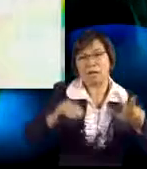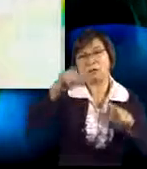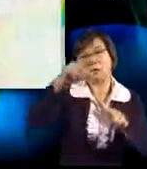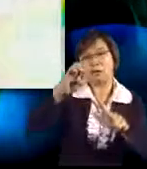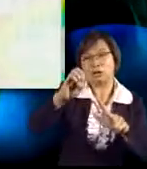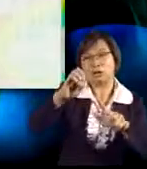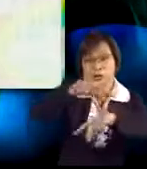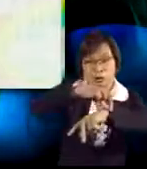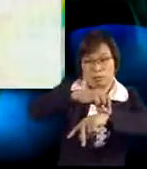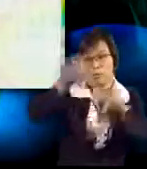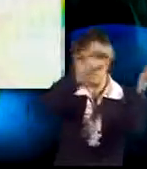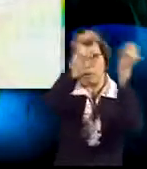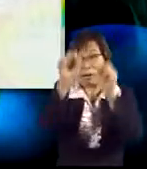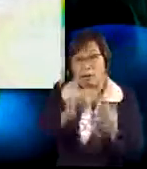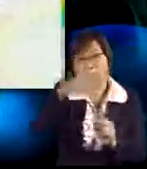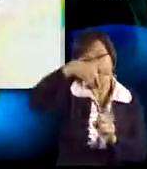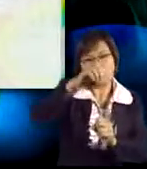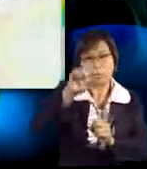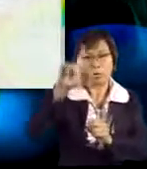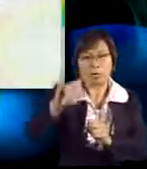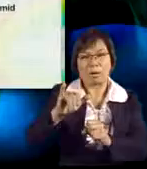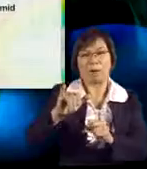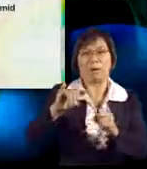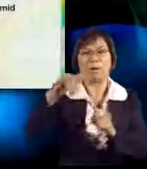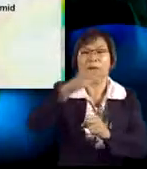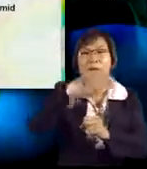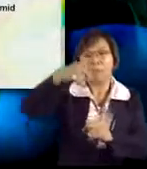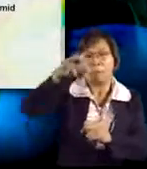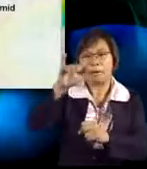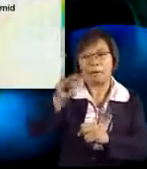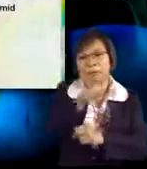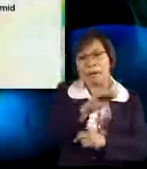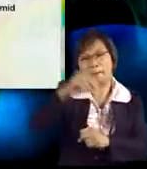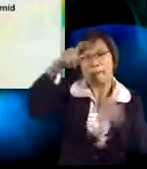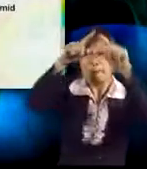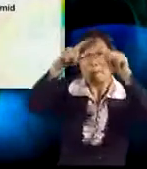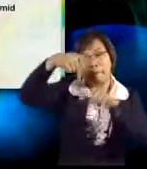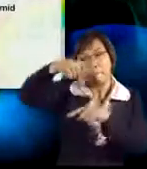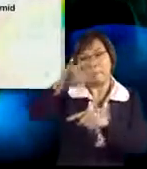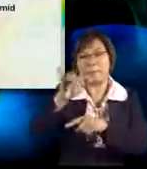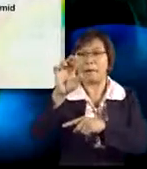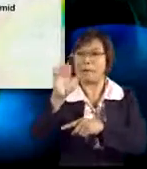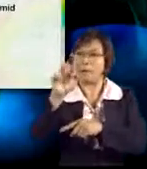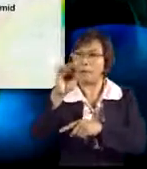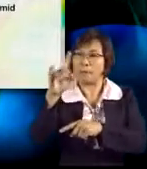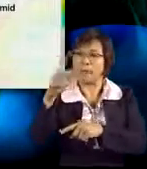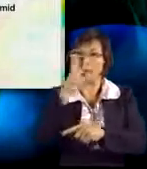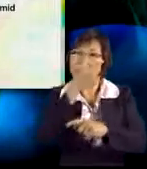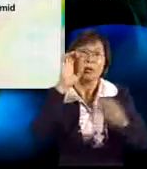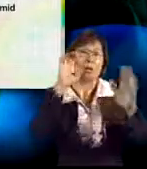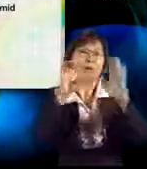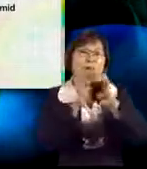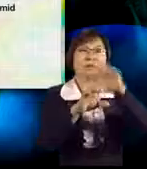are divided into polyhedra, prisms, and pyramids. Let's look at the screen for some examples of